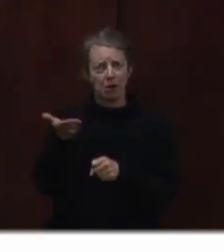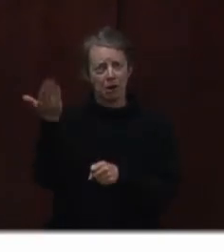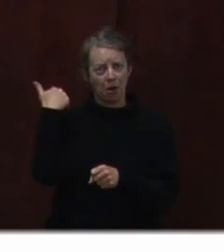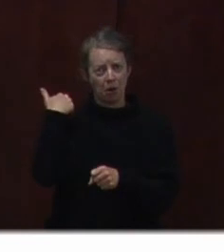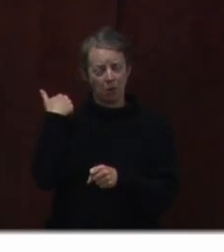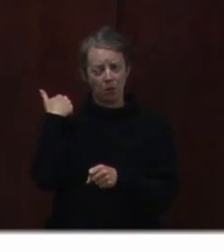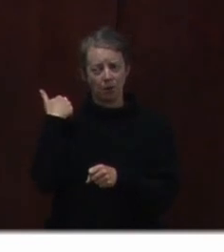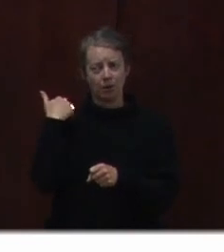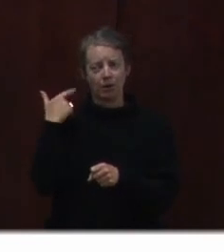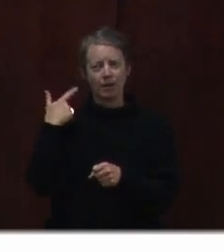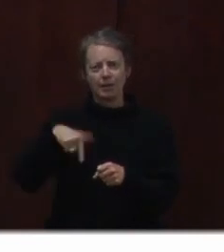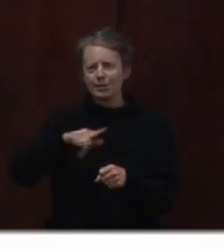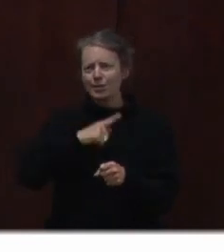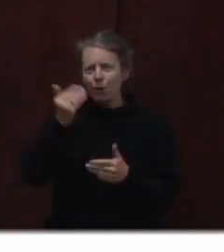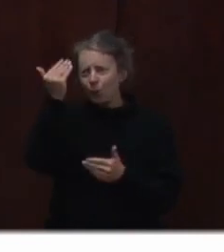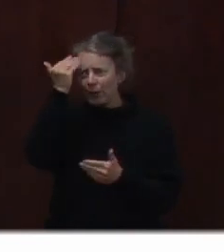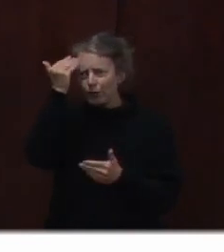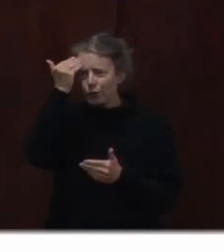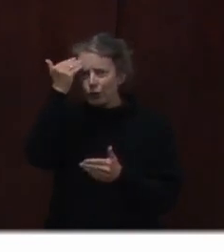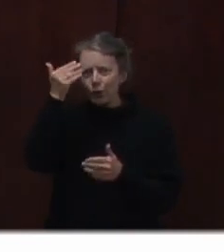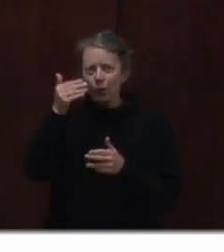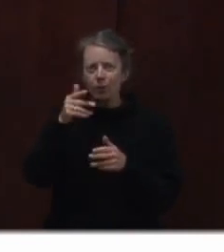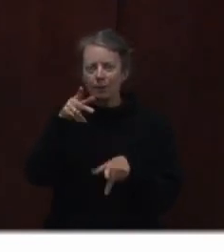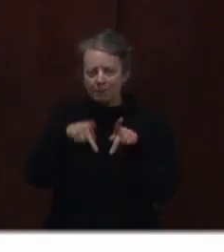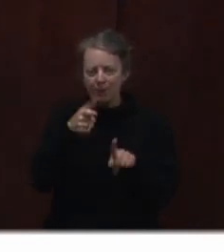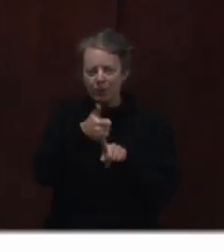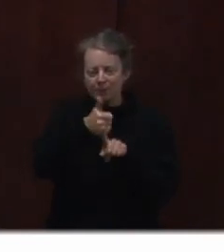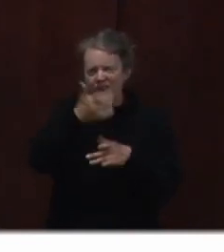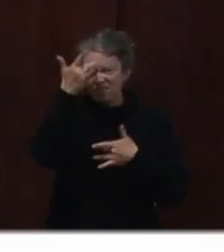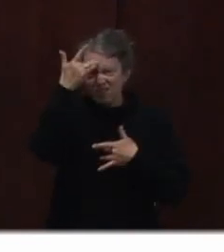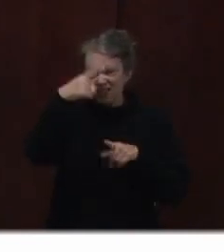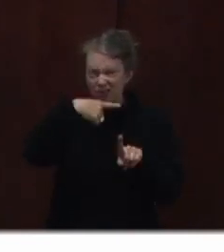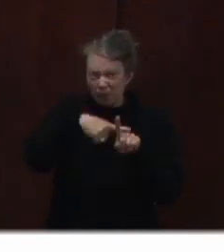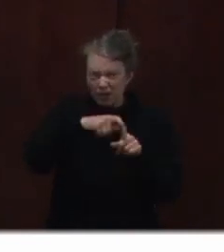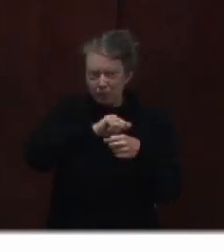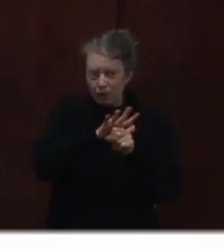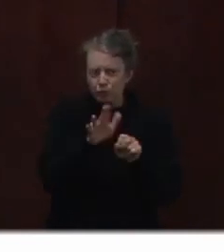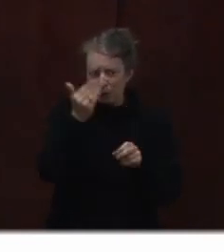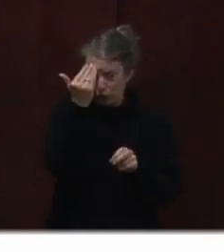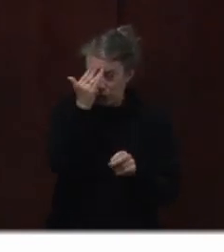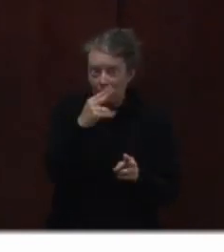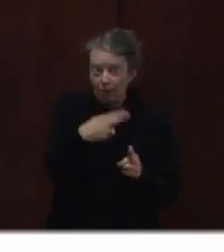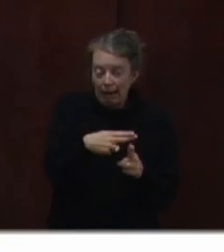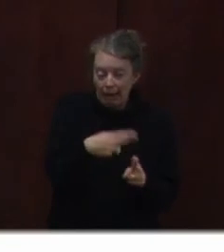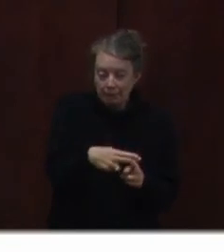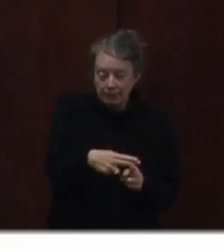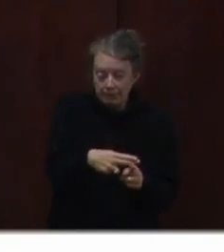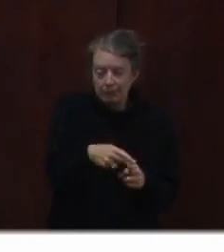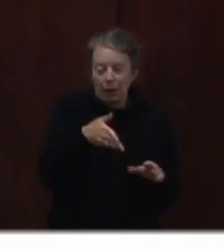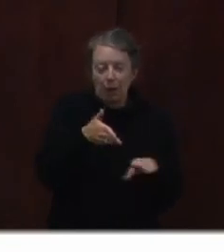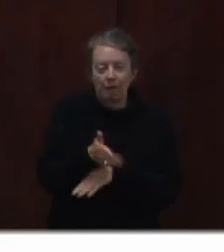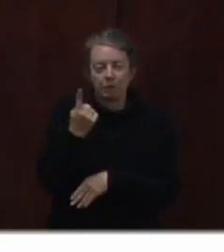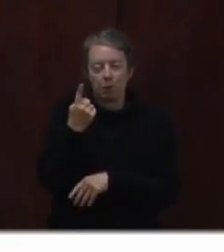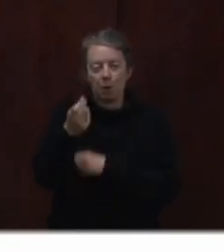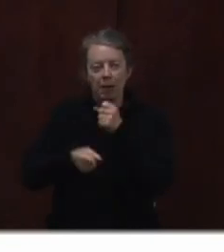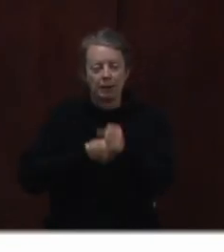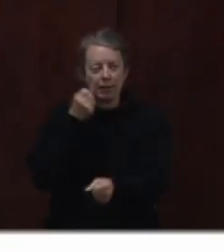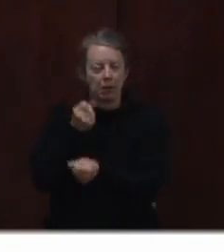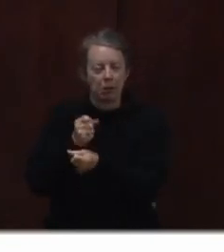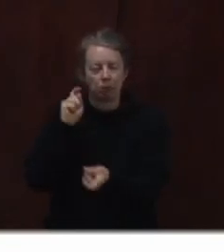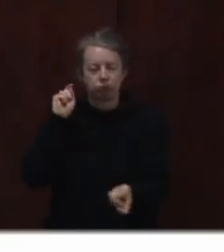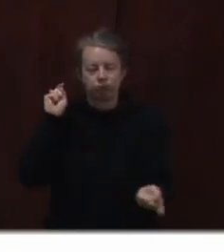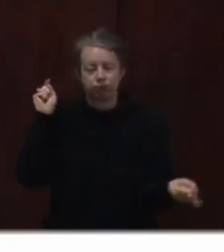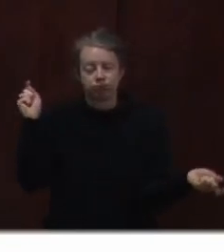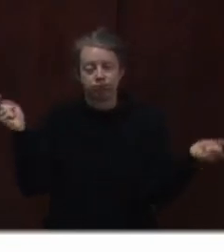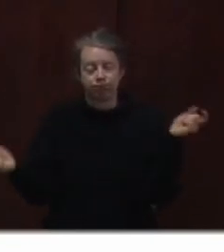knew everybody's name who had COVID in our community. It's amazing the things that have happened and have changed, and it's nothing that I think any of